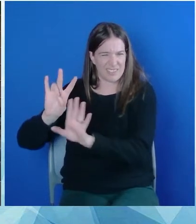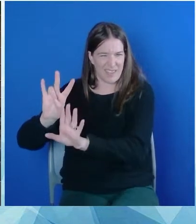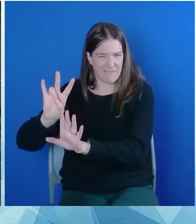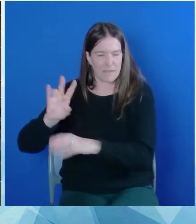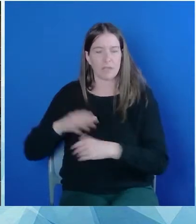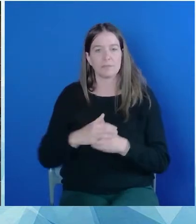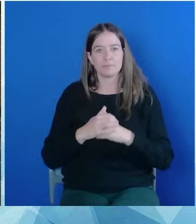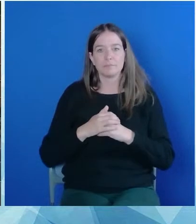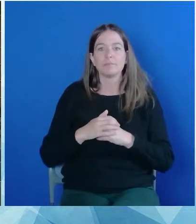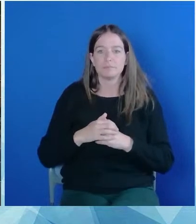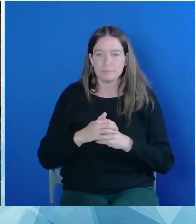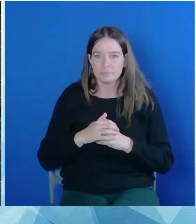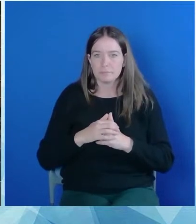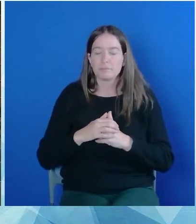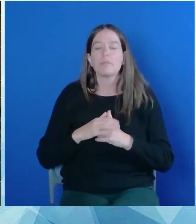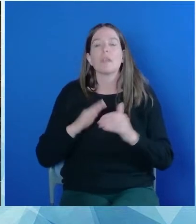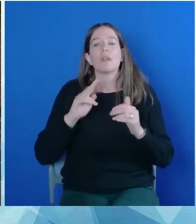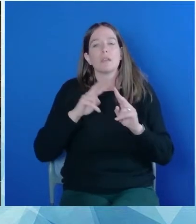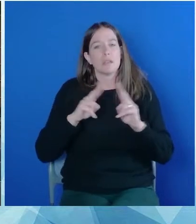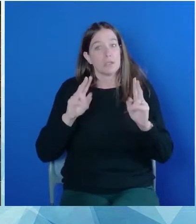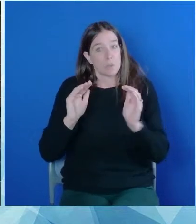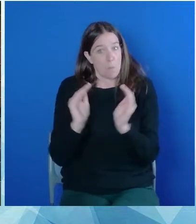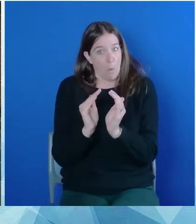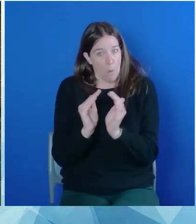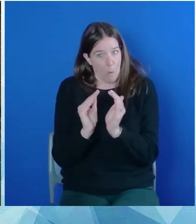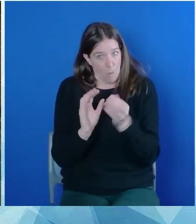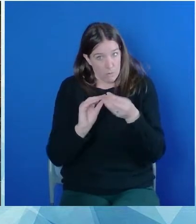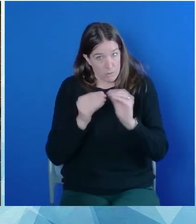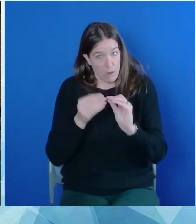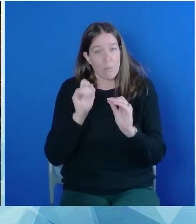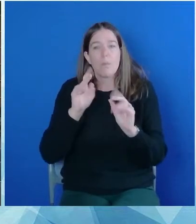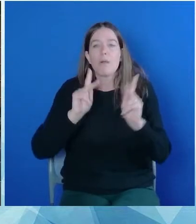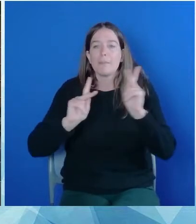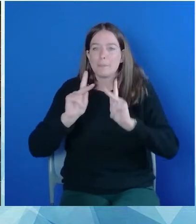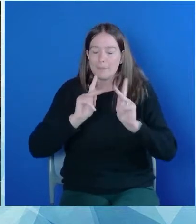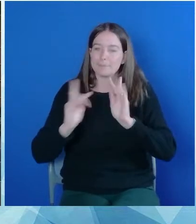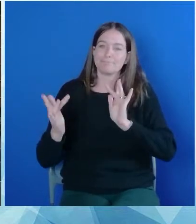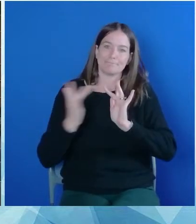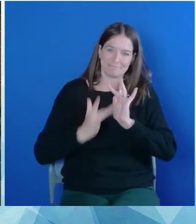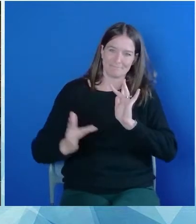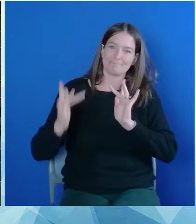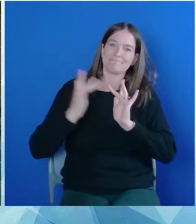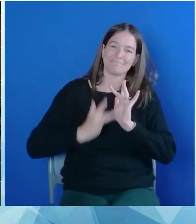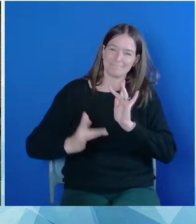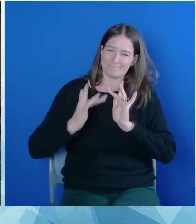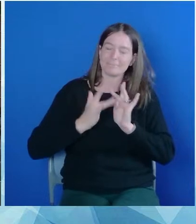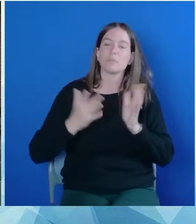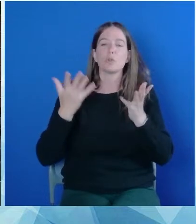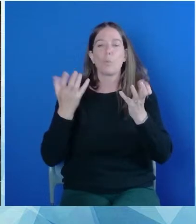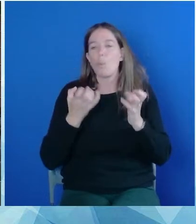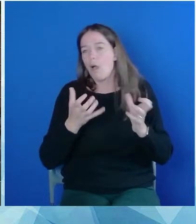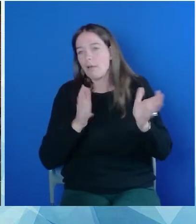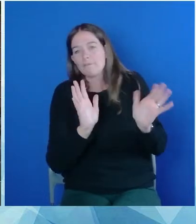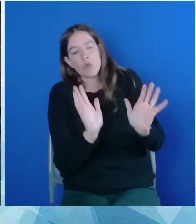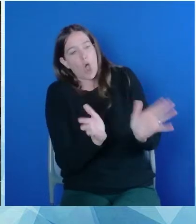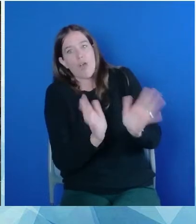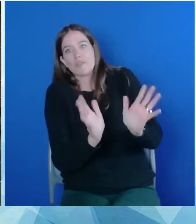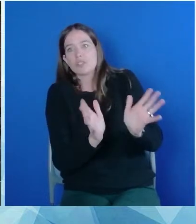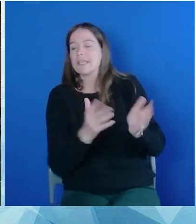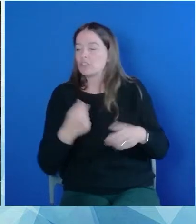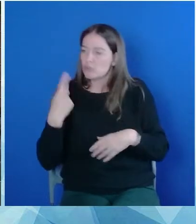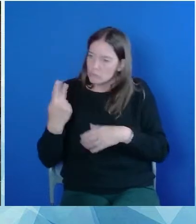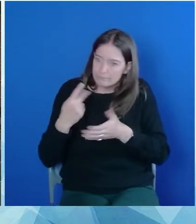people who were like recurring users who had a preliminary conversation with me. We developed